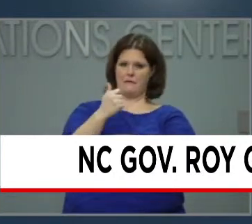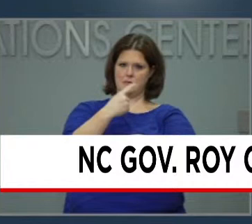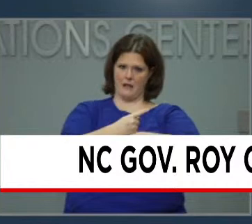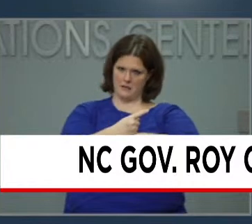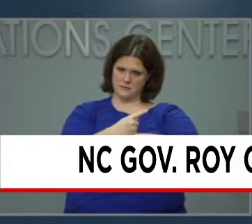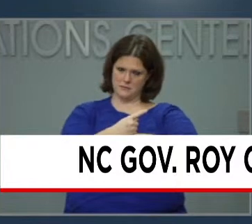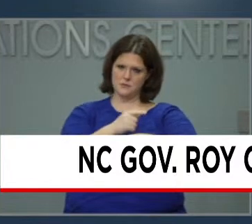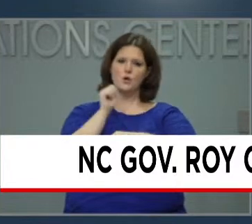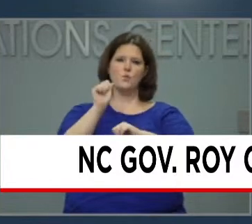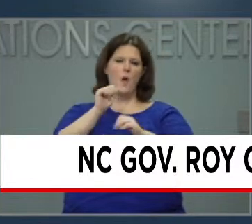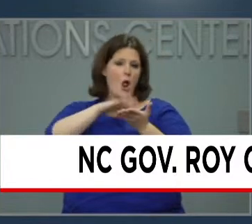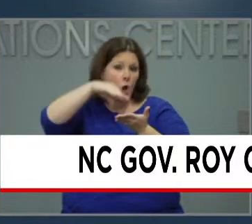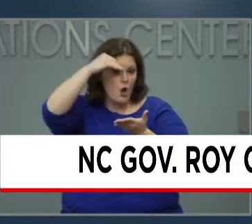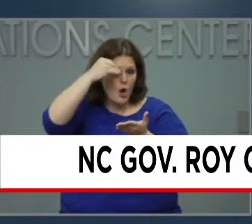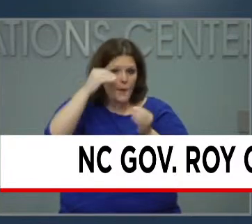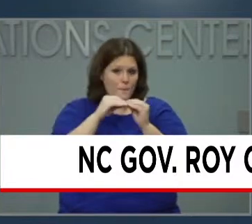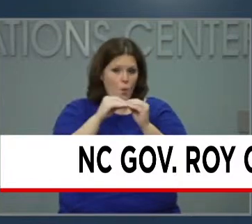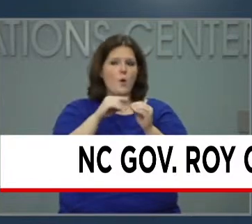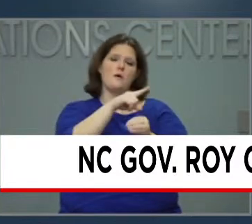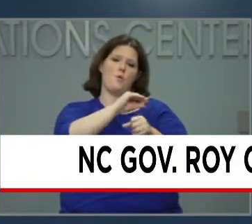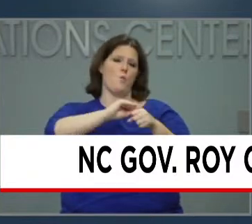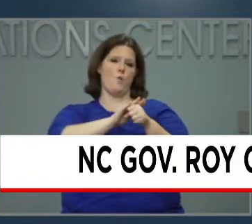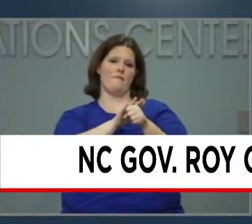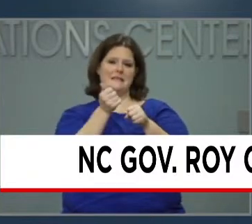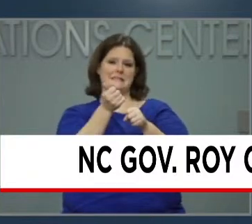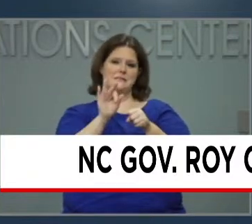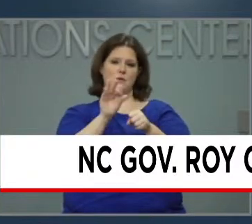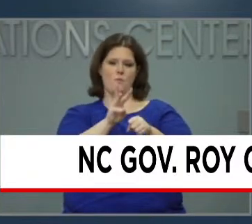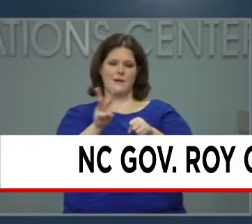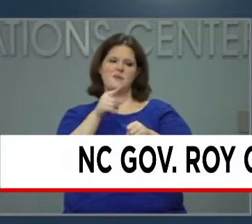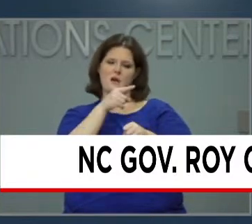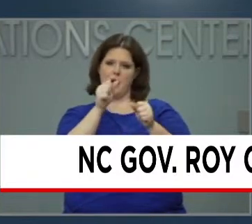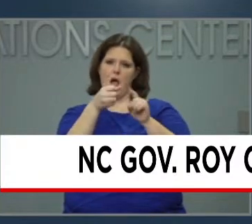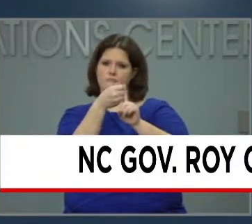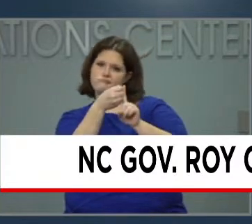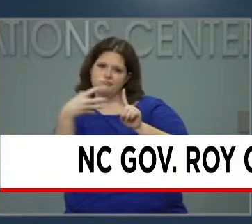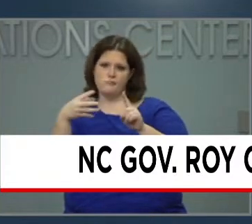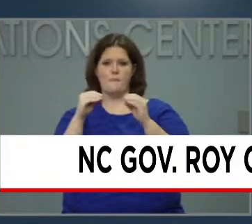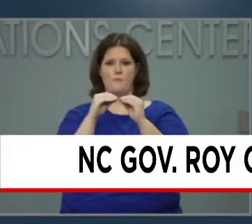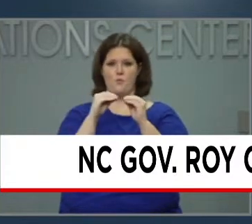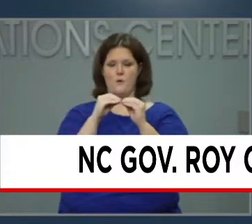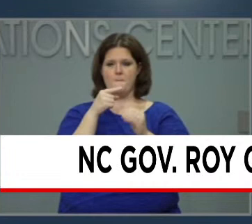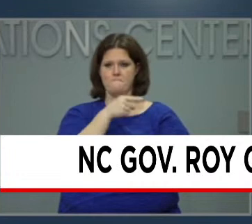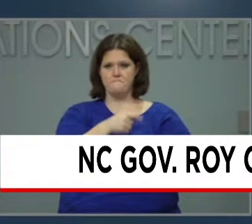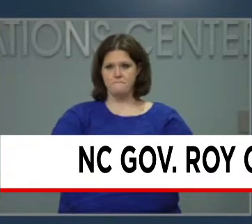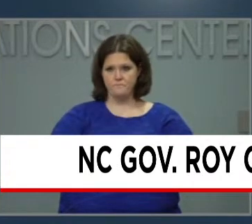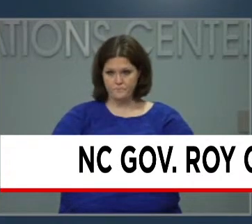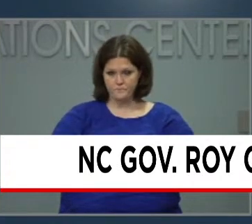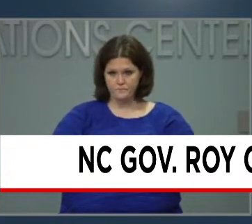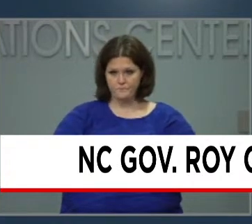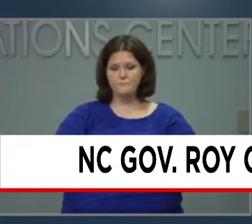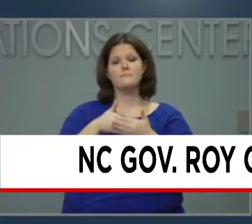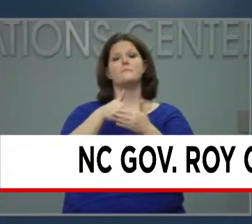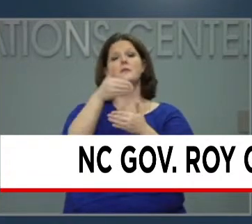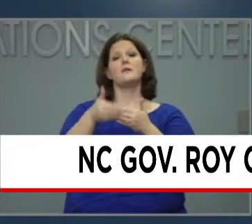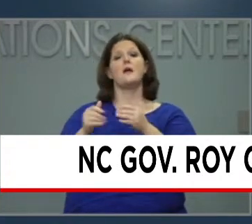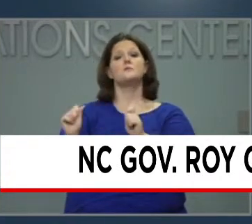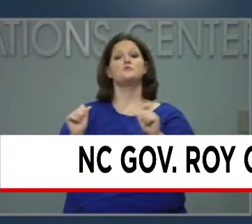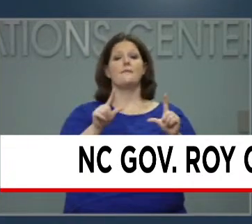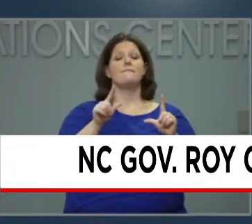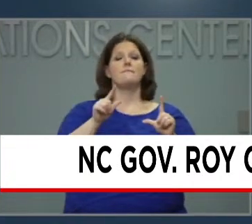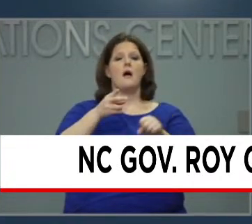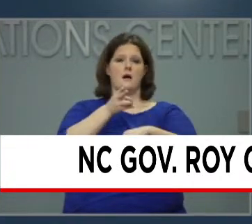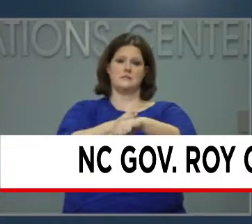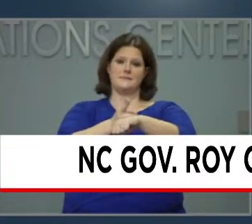on about this treatment on our COVID-19 website. On our next graph, we look at day-over-day